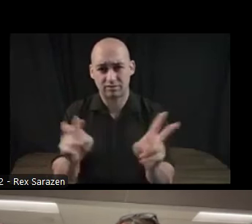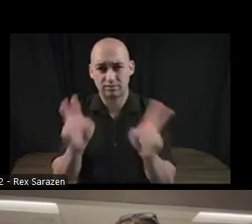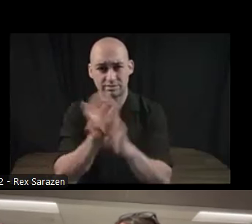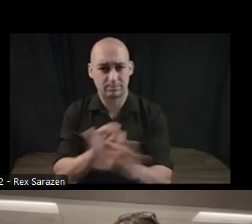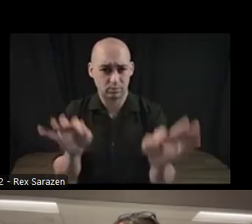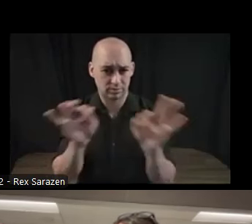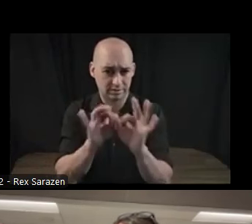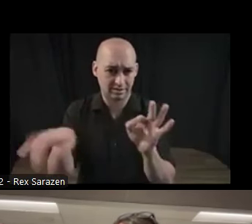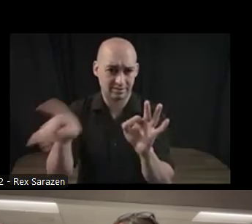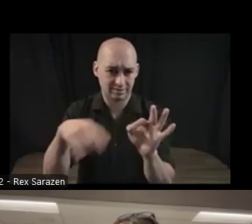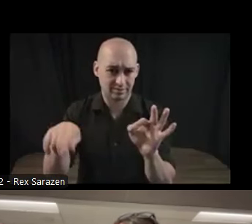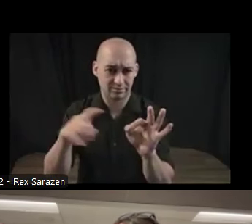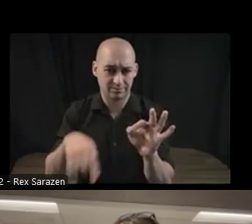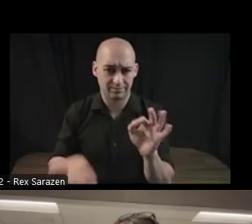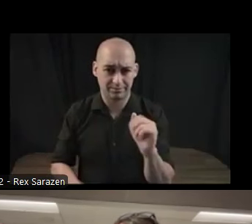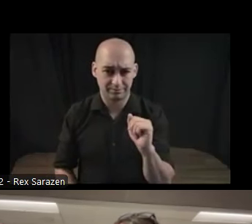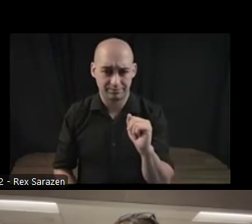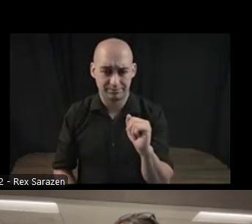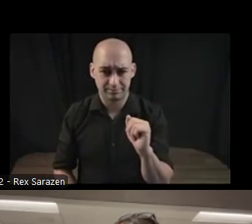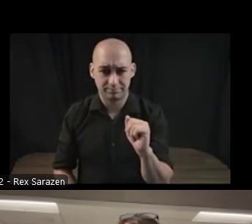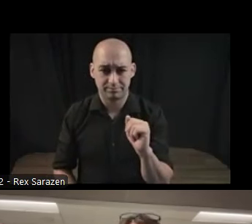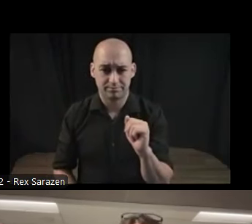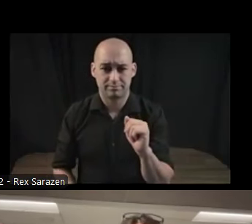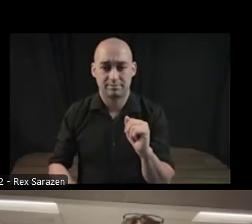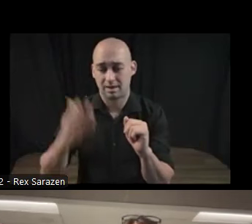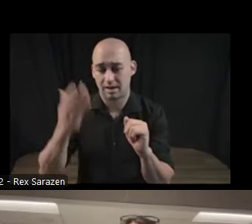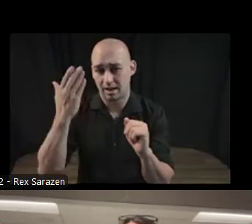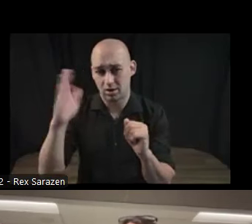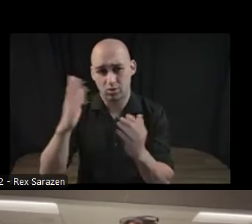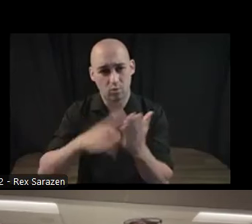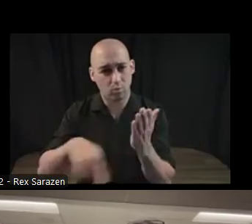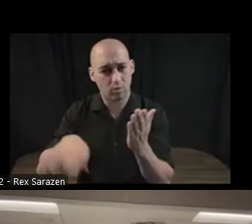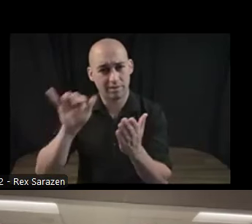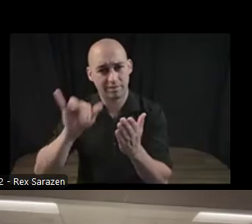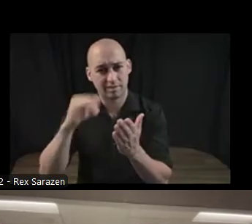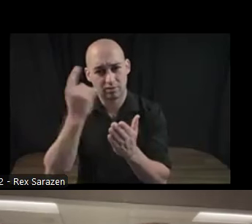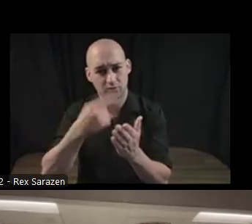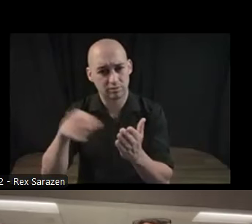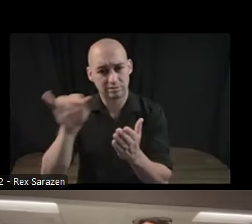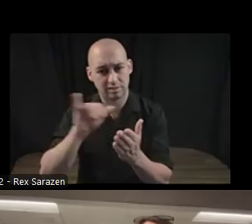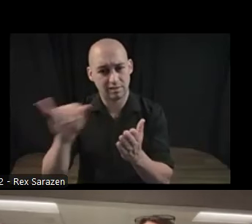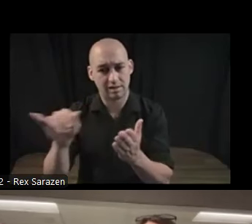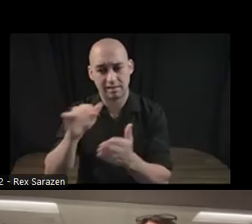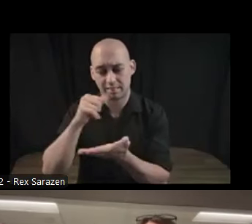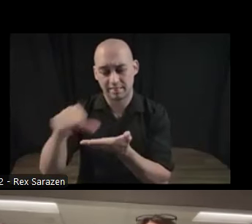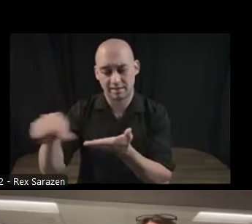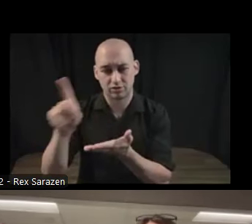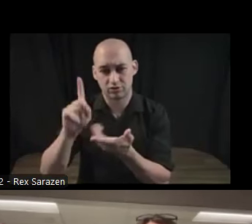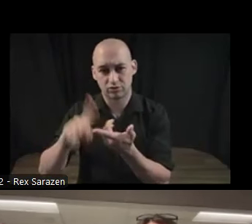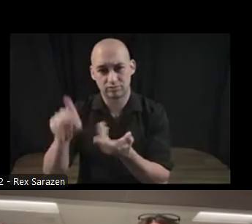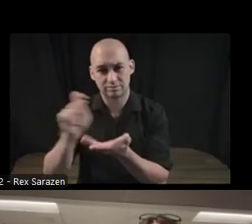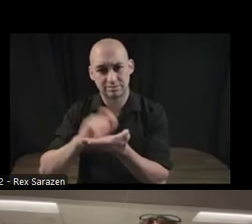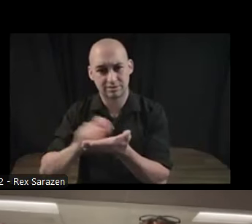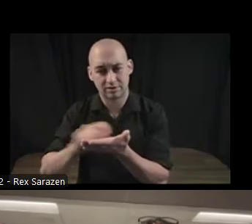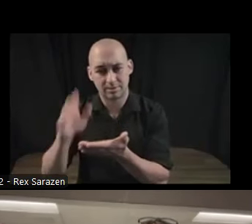And so I don't know what that exactly looks like in the letter to the secretary, but I know that there are centers